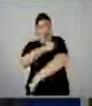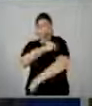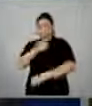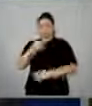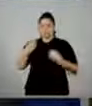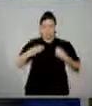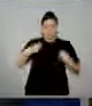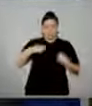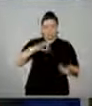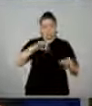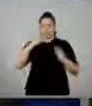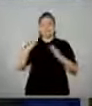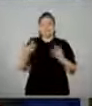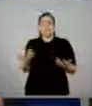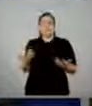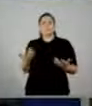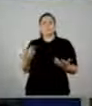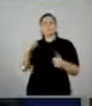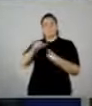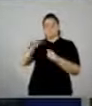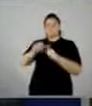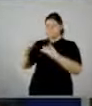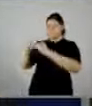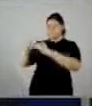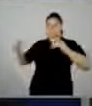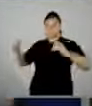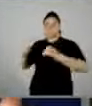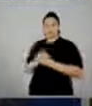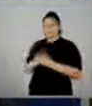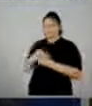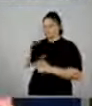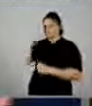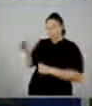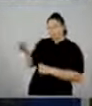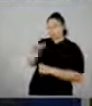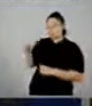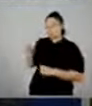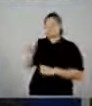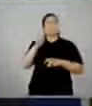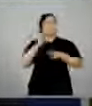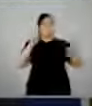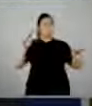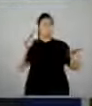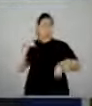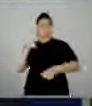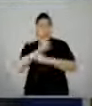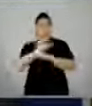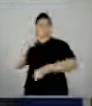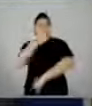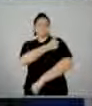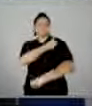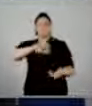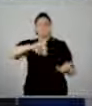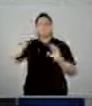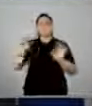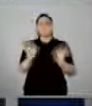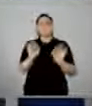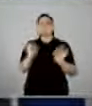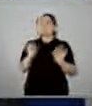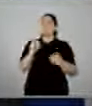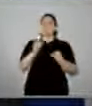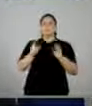together, you don't know which one may have caused the problem. Not that we're seeing significant problems. There's well-known issues such as headache,